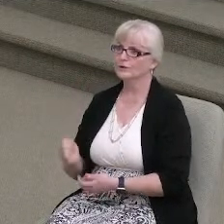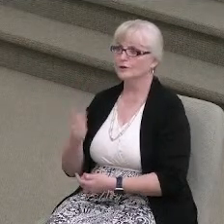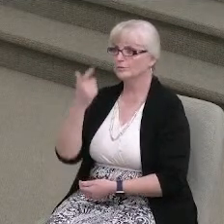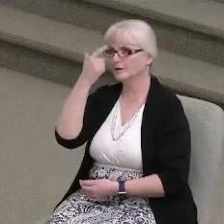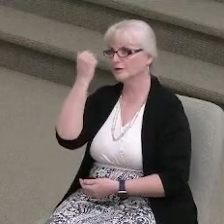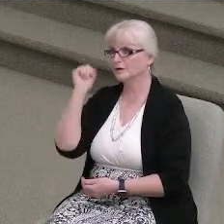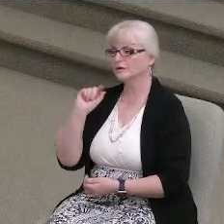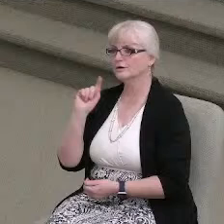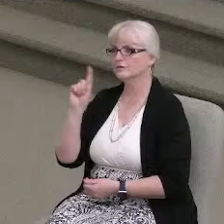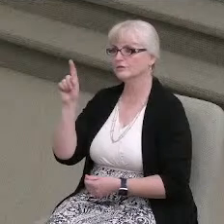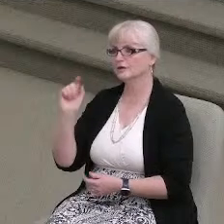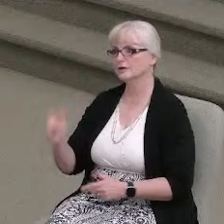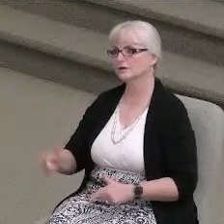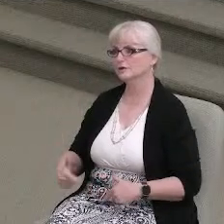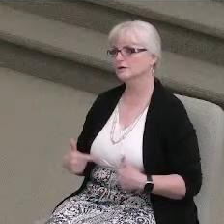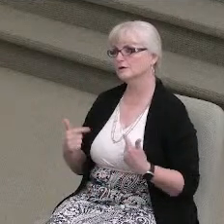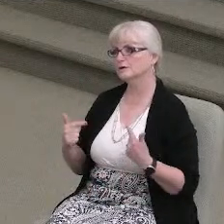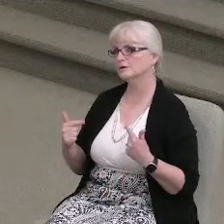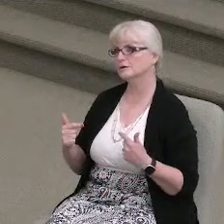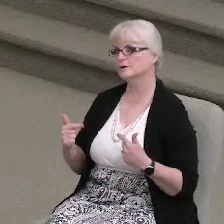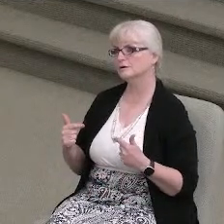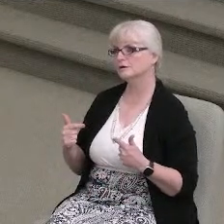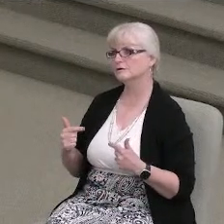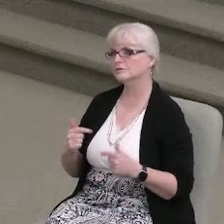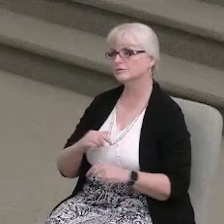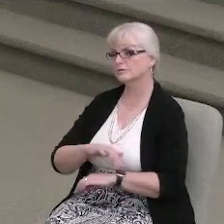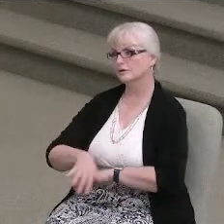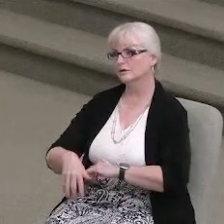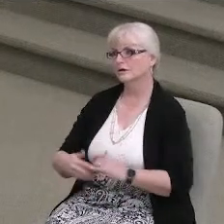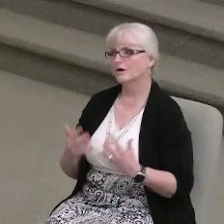tomorrow. Because